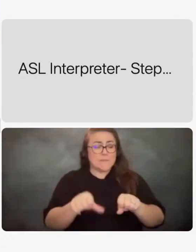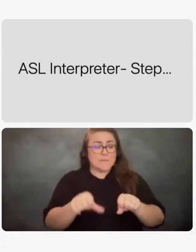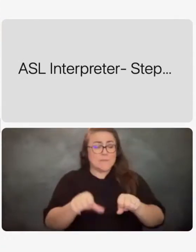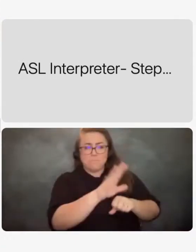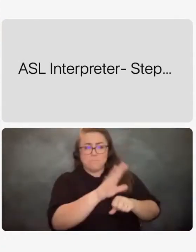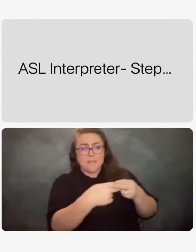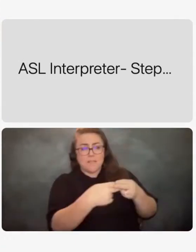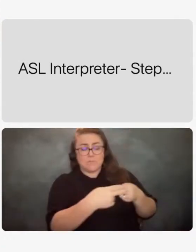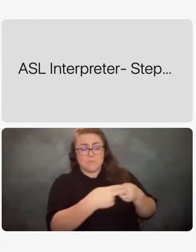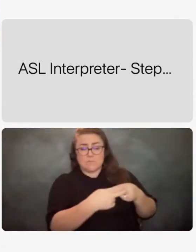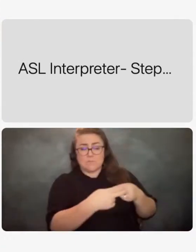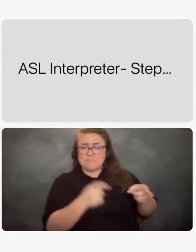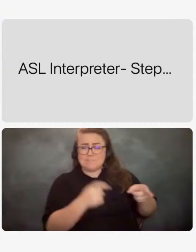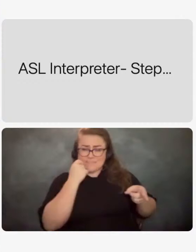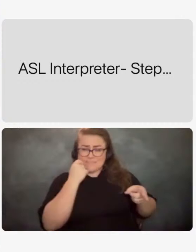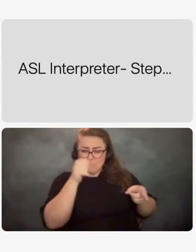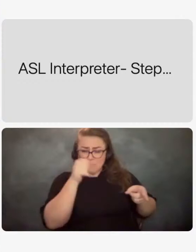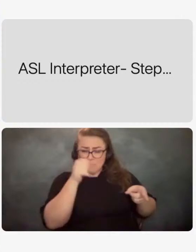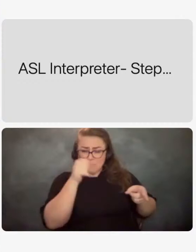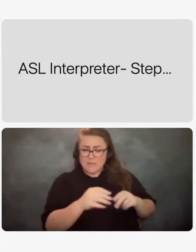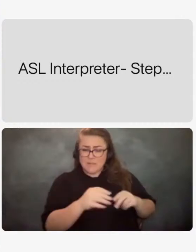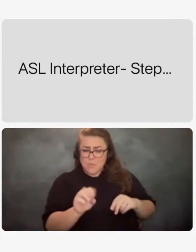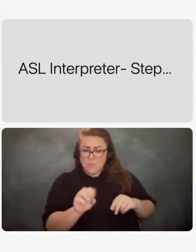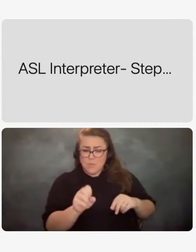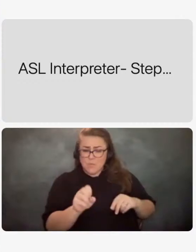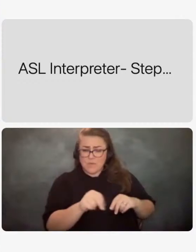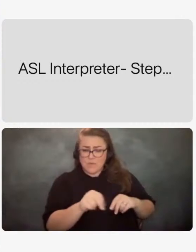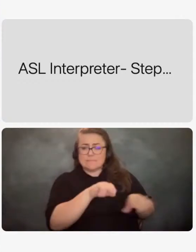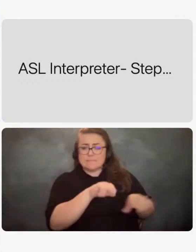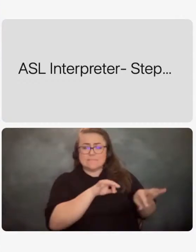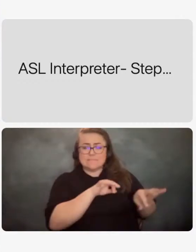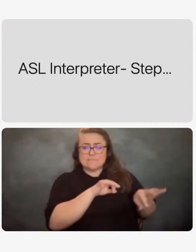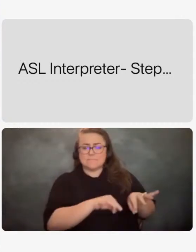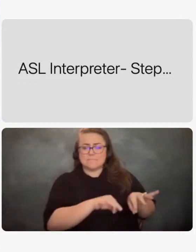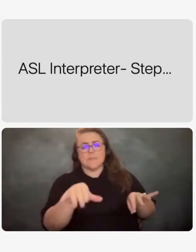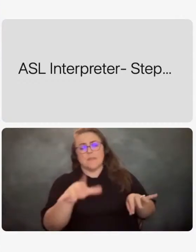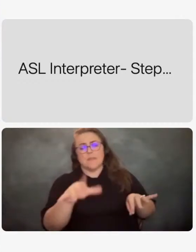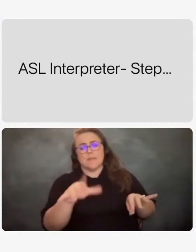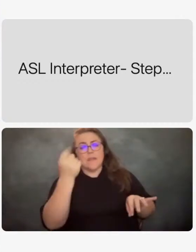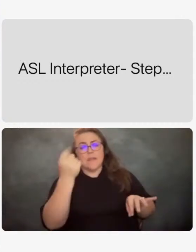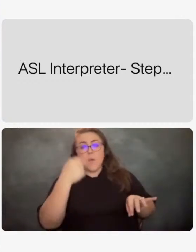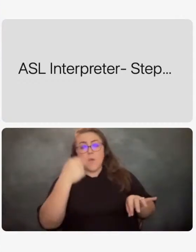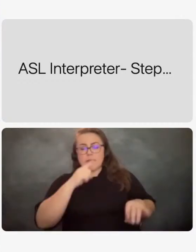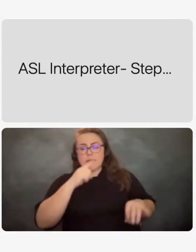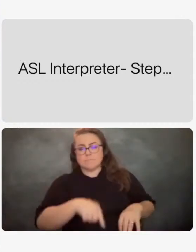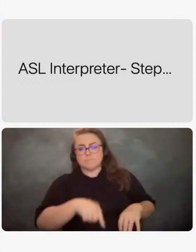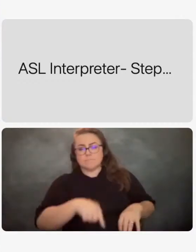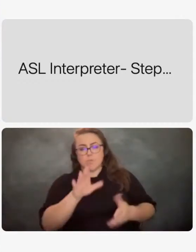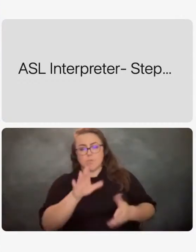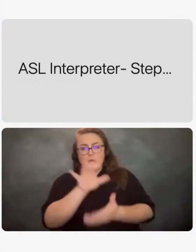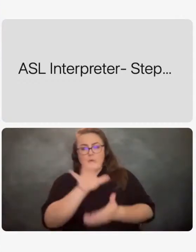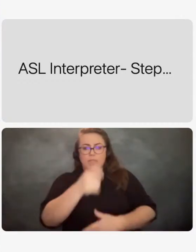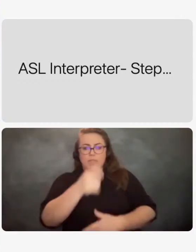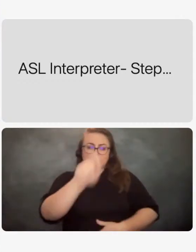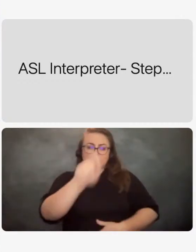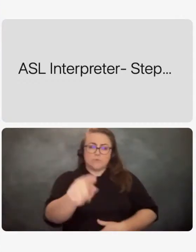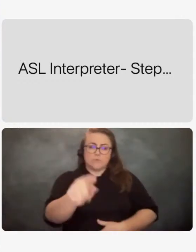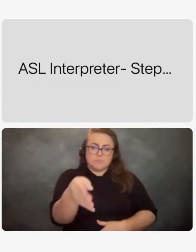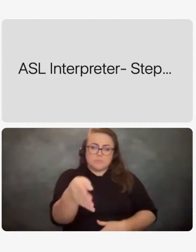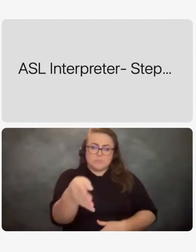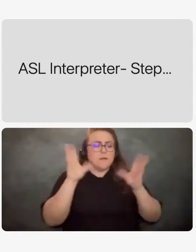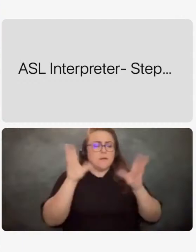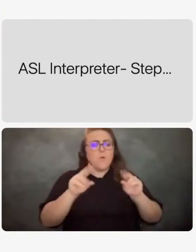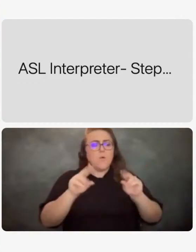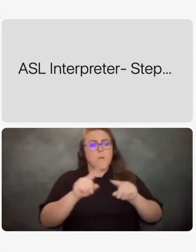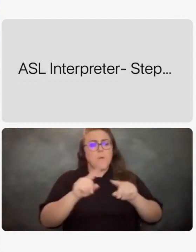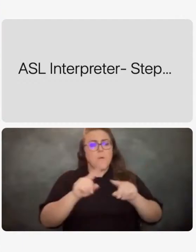We're not trying to suggest what the school looks like. This is really just an idea to say that we did look at the site and it does lend itself well for an